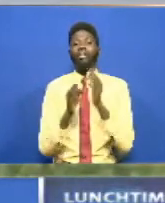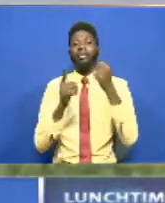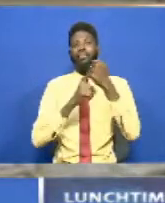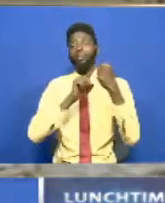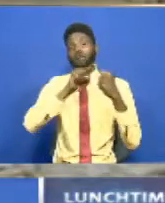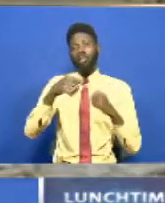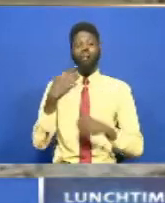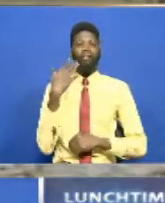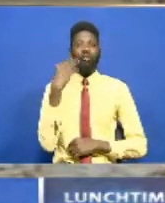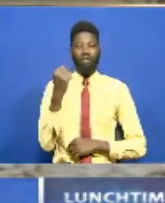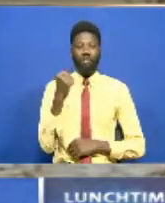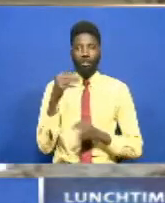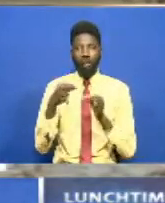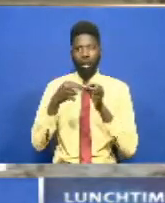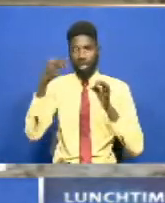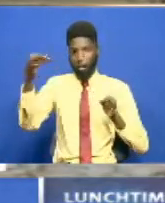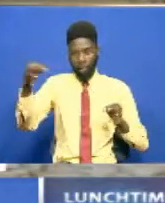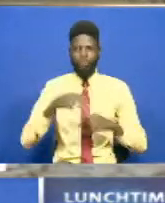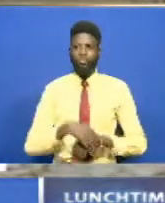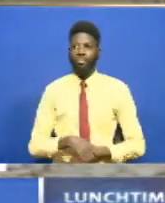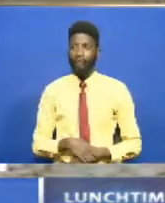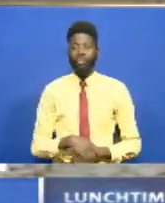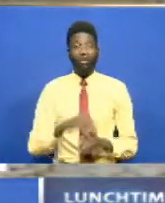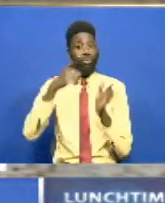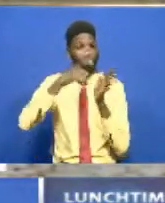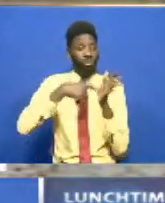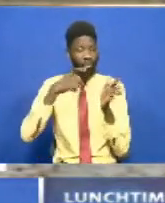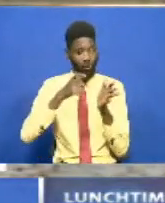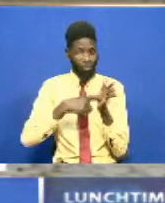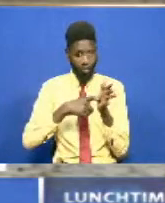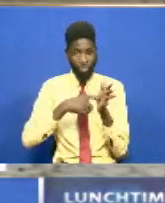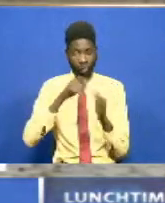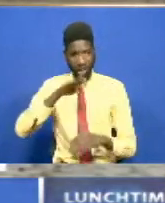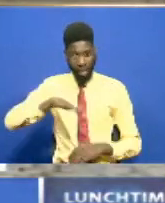6,500 acres. Currently, Mwea Irrigation Scheme is